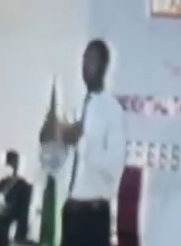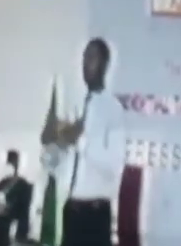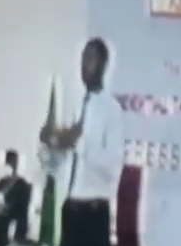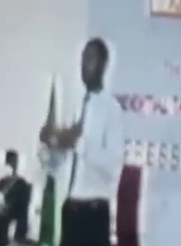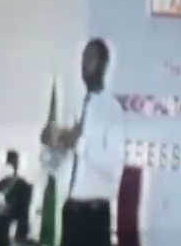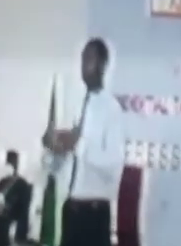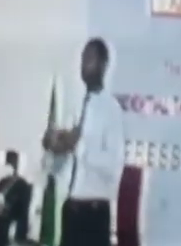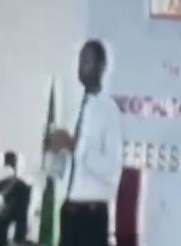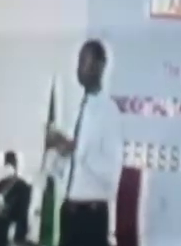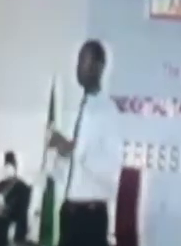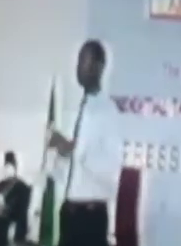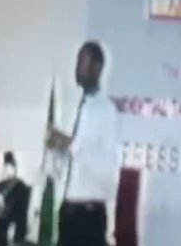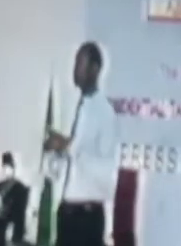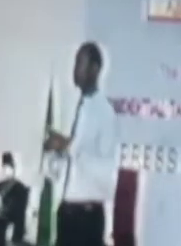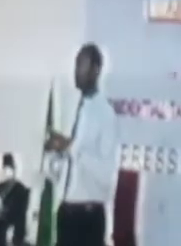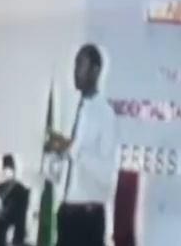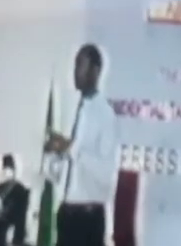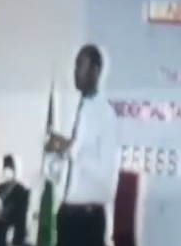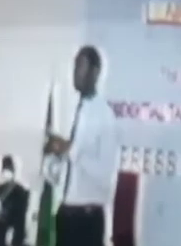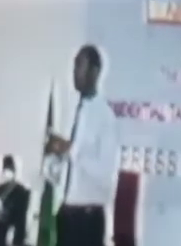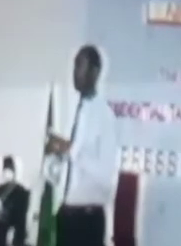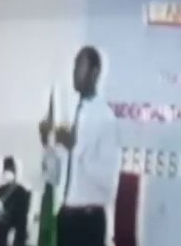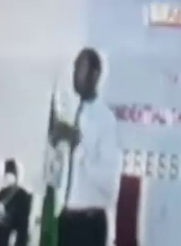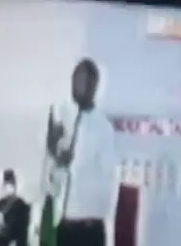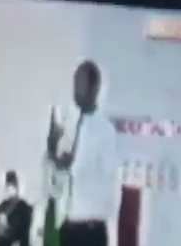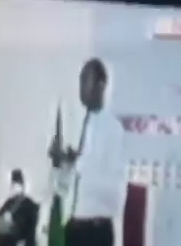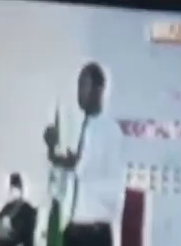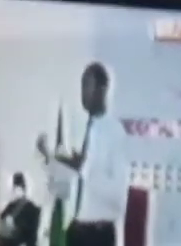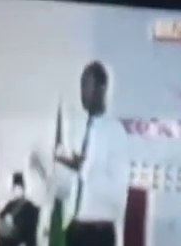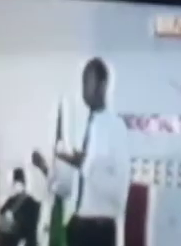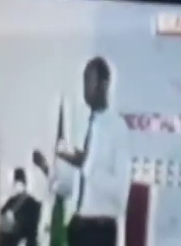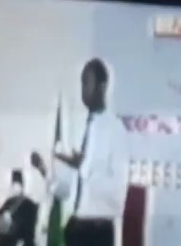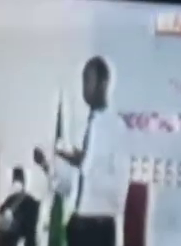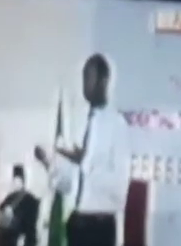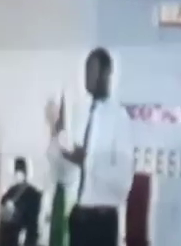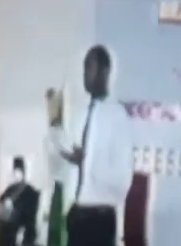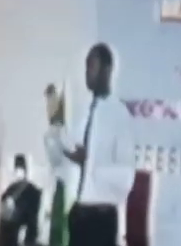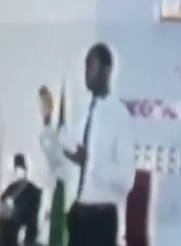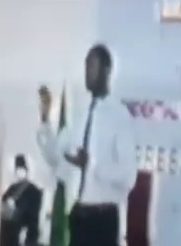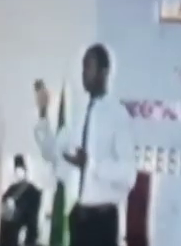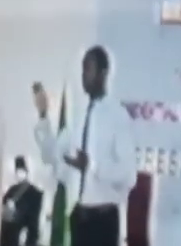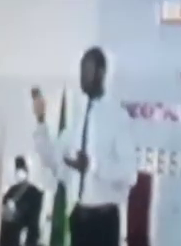also proposed, and on its own,